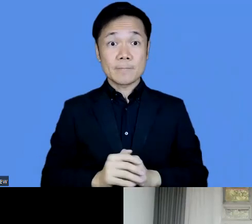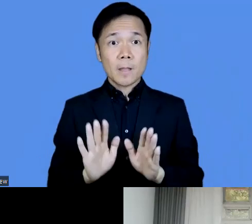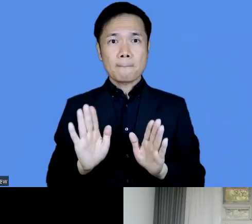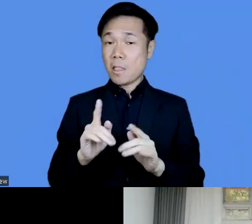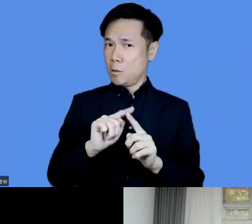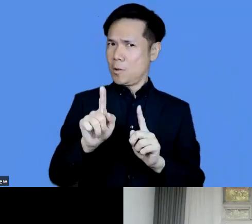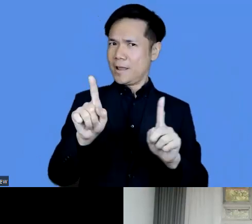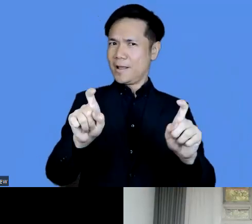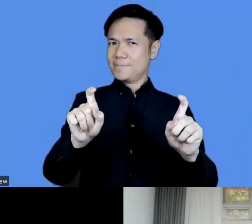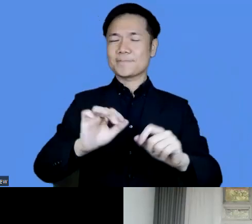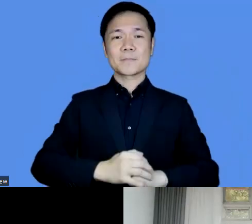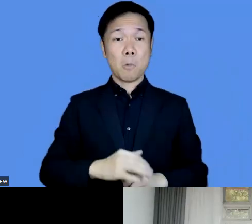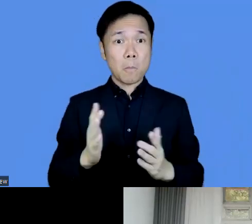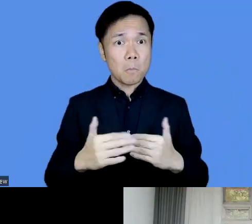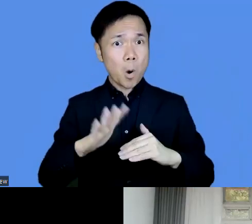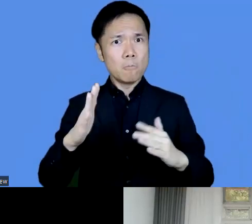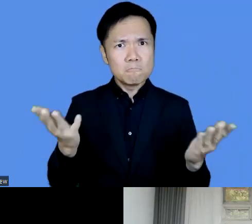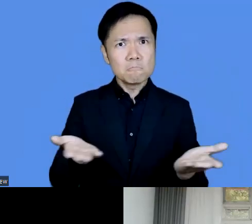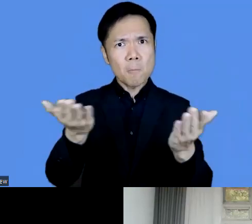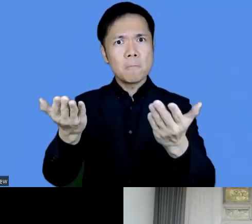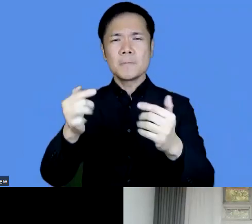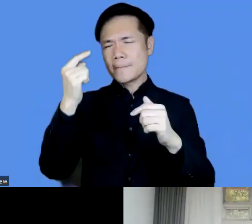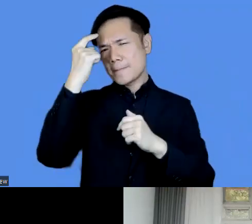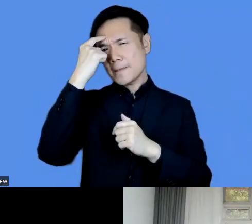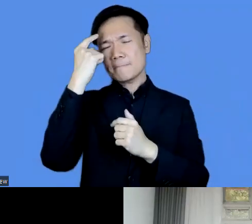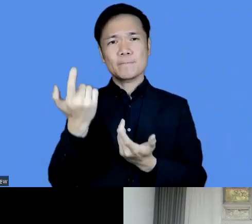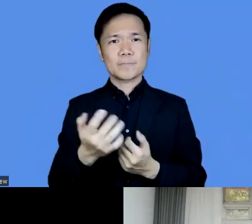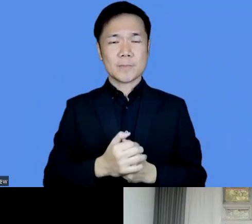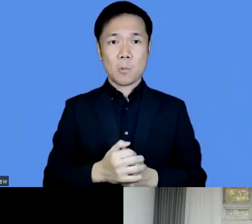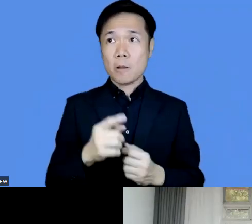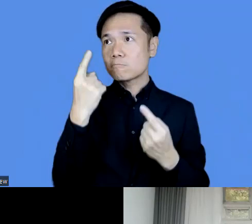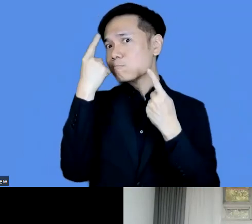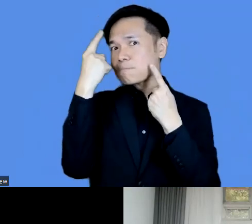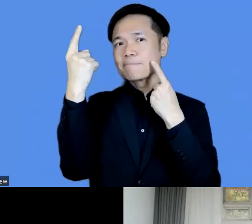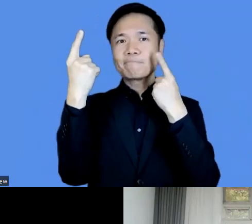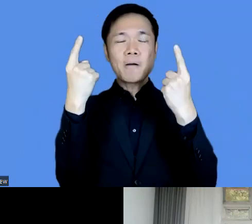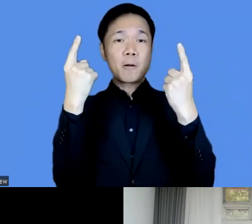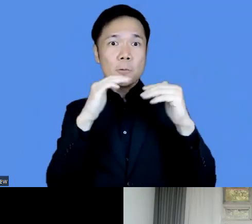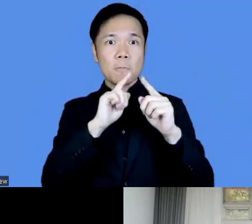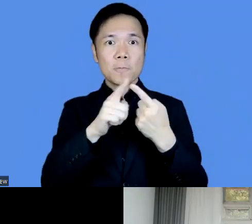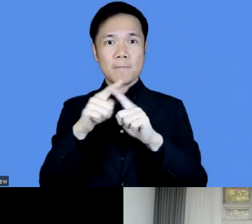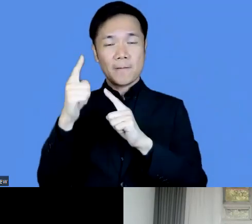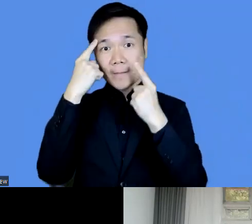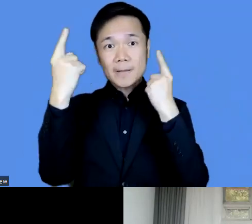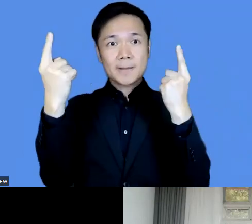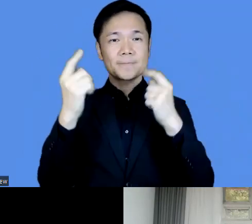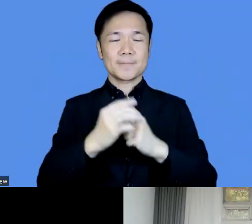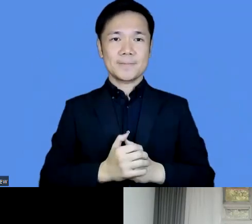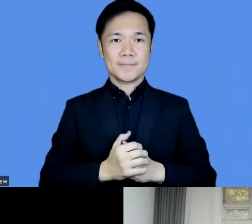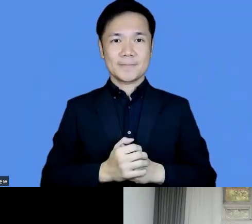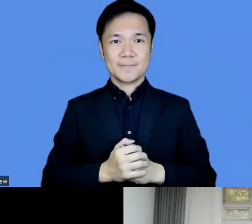asking for more, we come to the table with ideas, with proposals. So I would